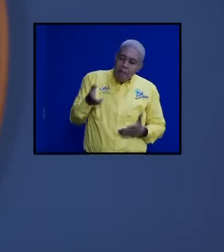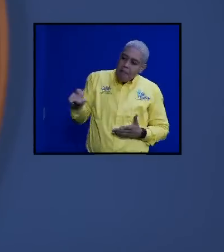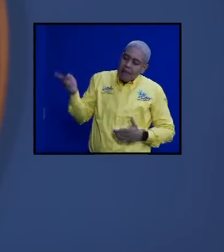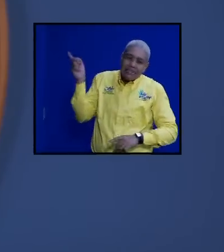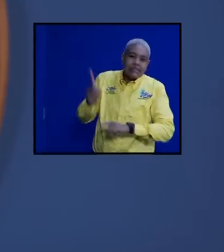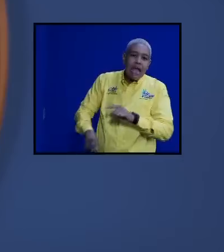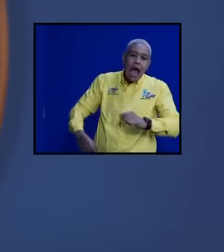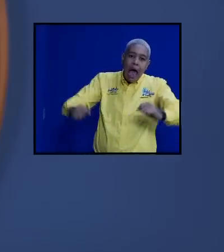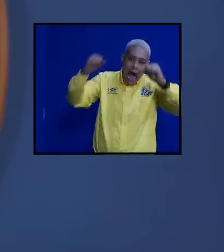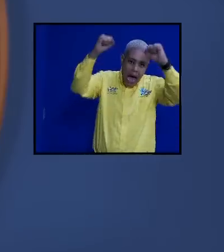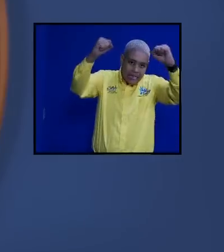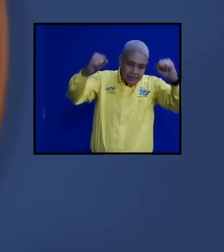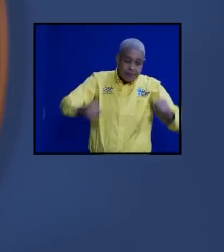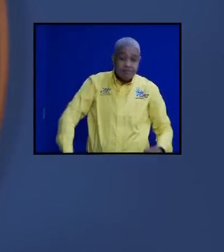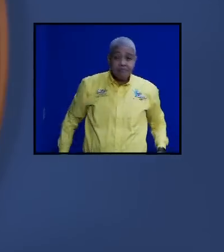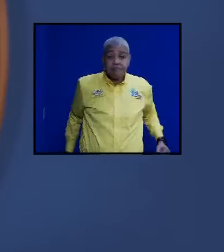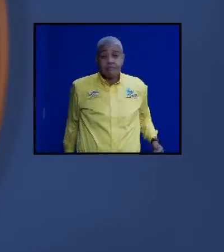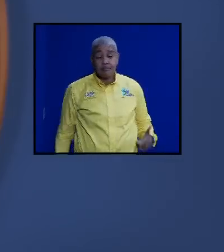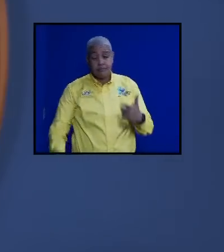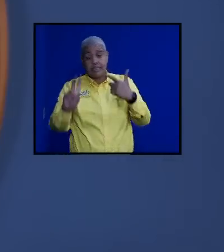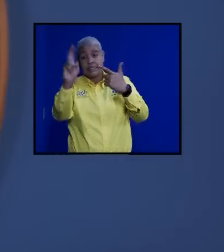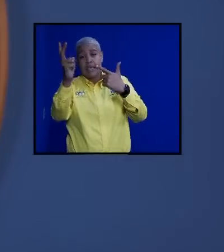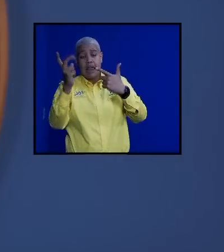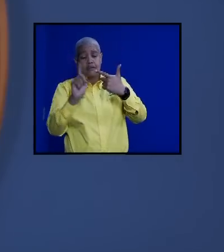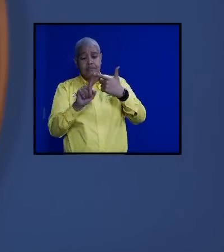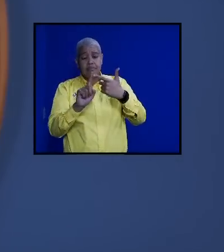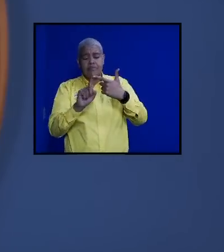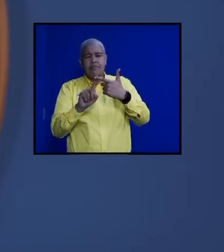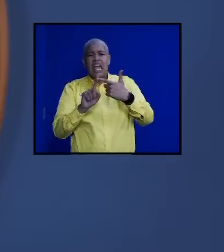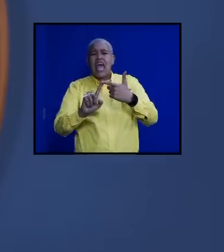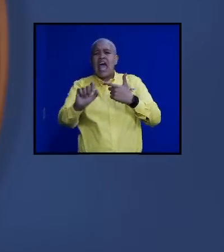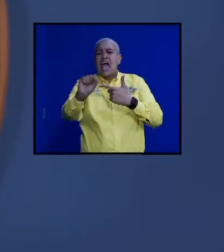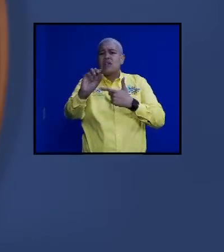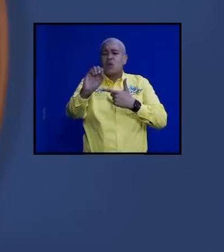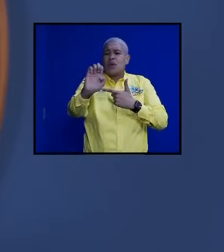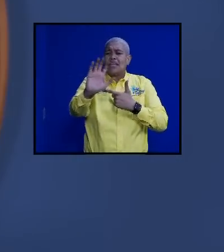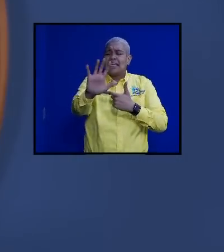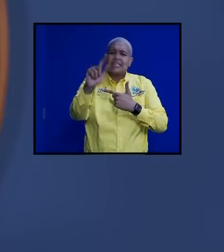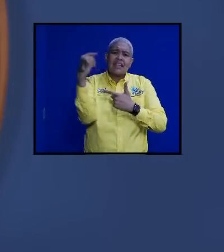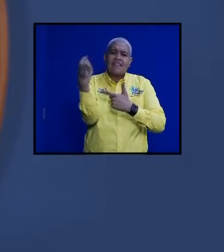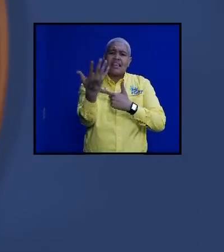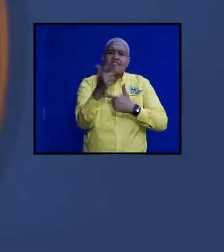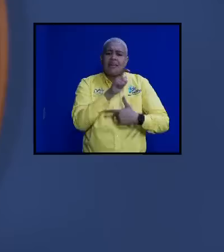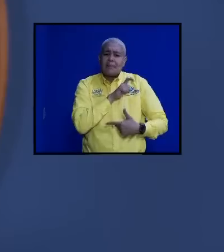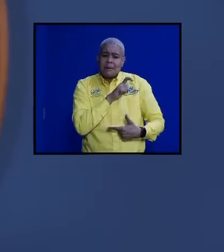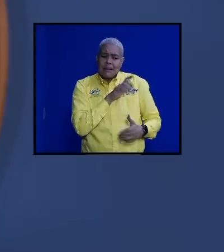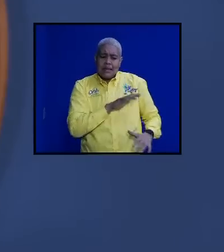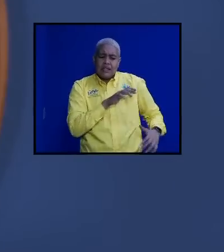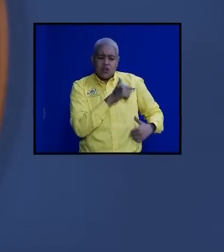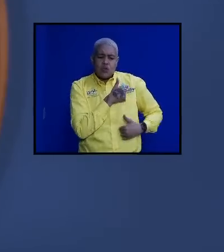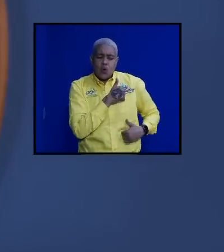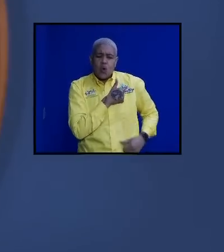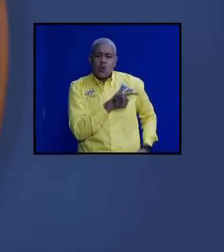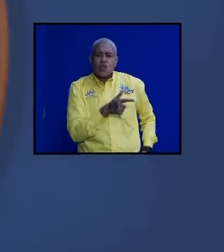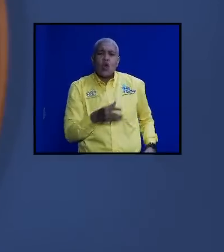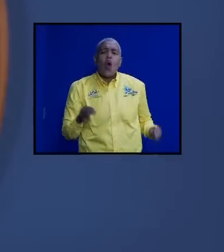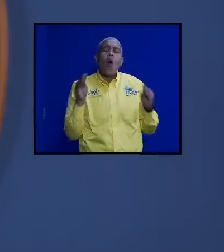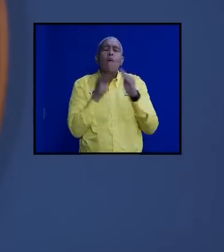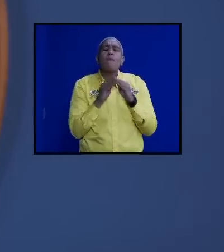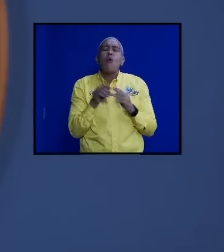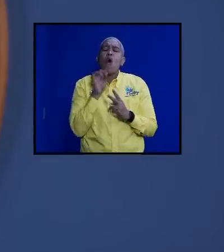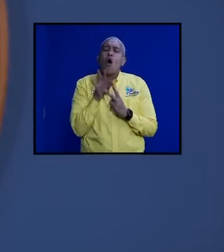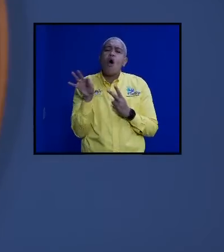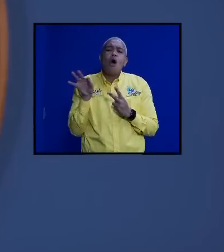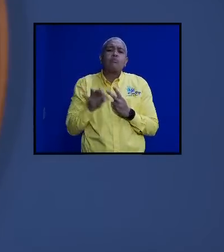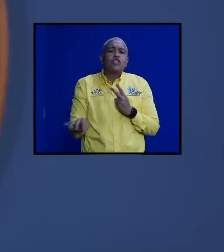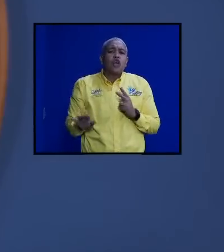one. Secondly, the SOEs give the security forces more